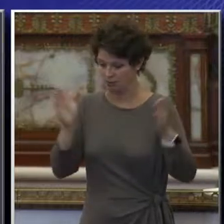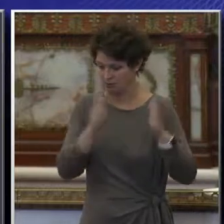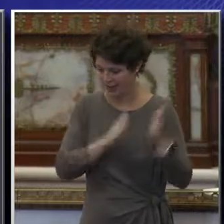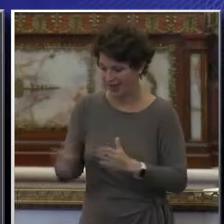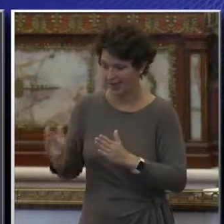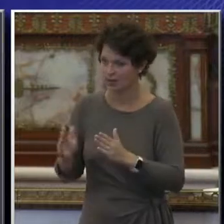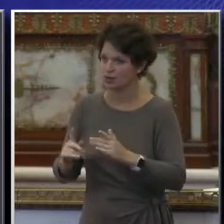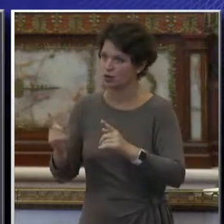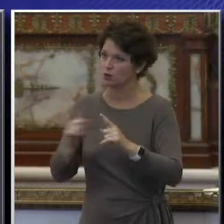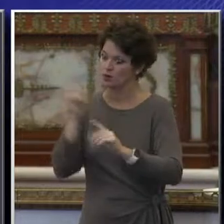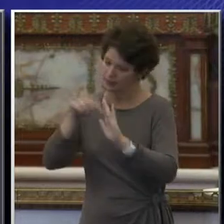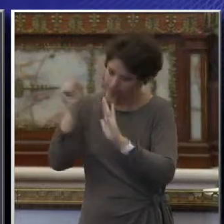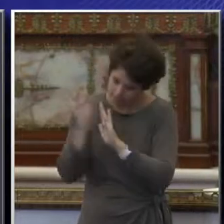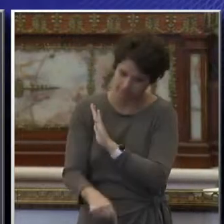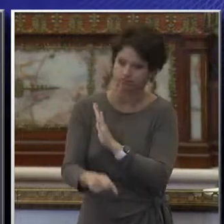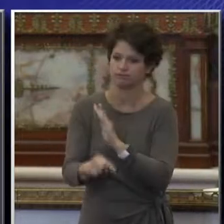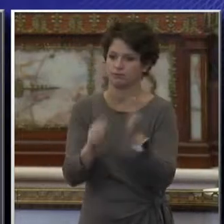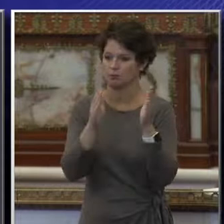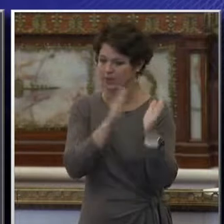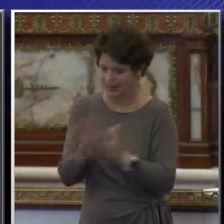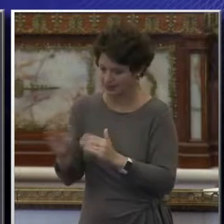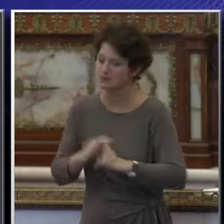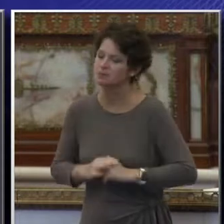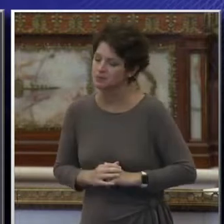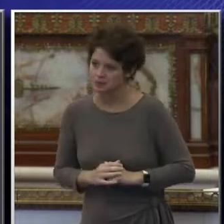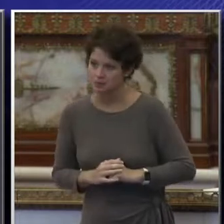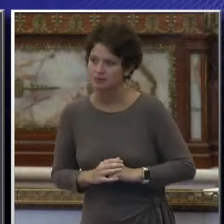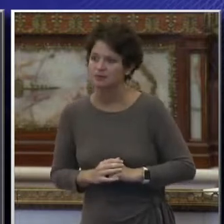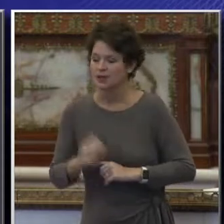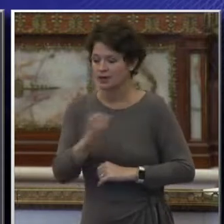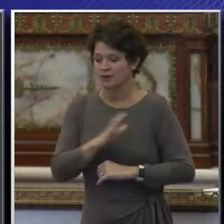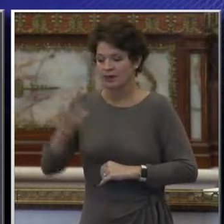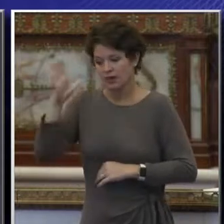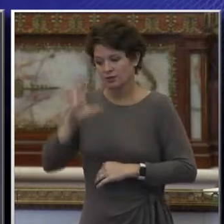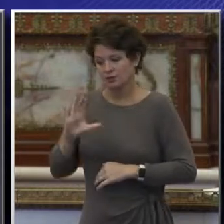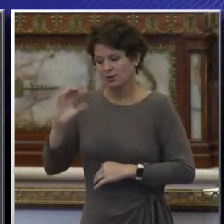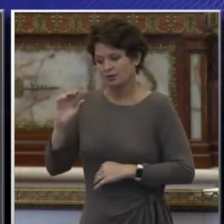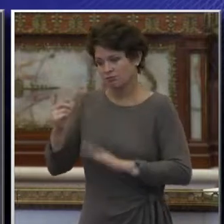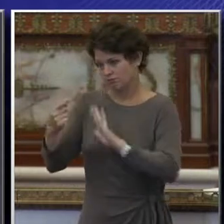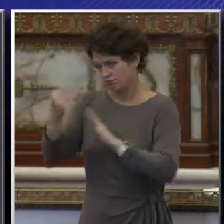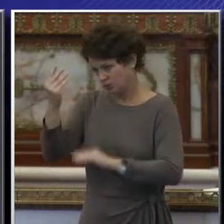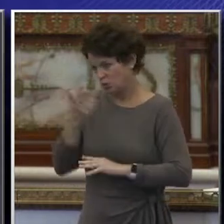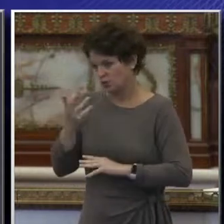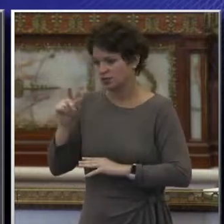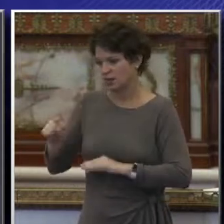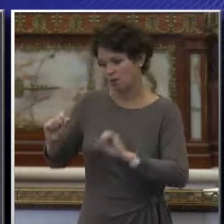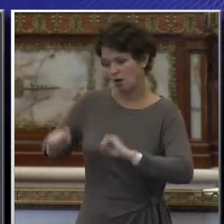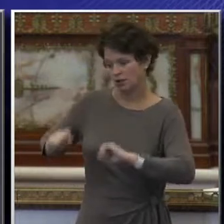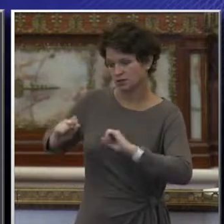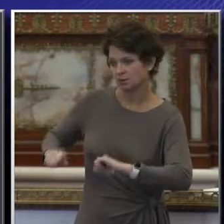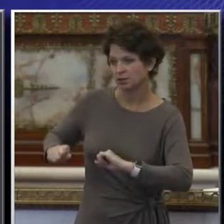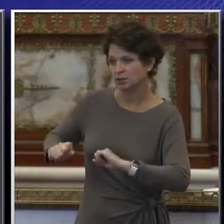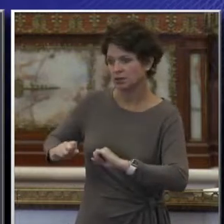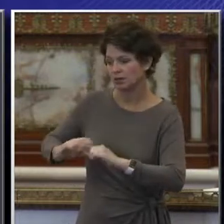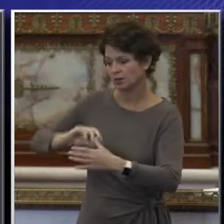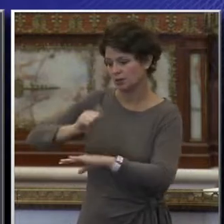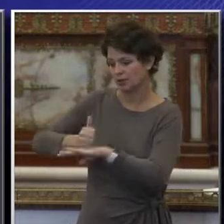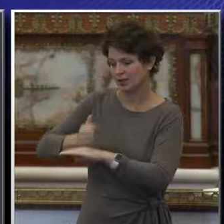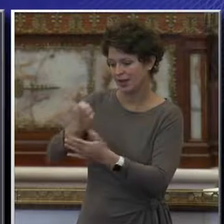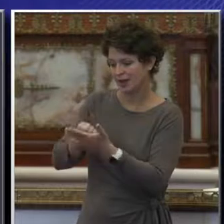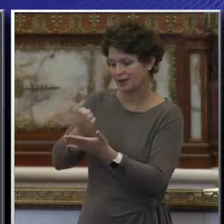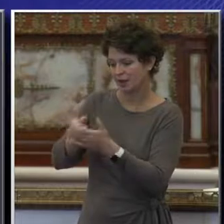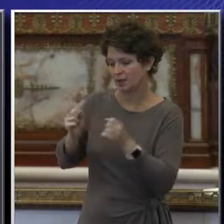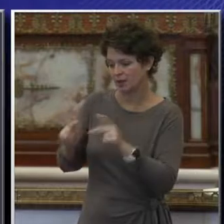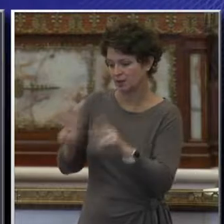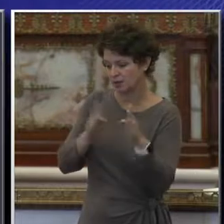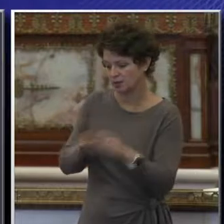that'll be very robust. The councilman indicated that would be potentially put in an economic opportunity